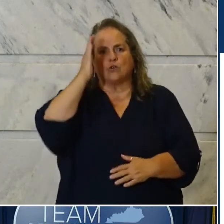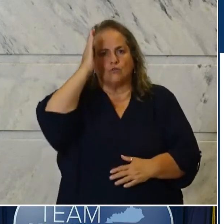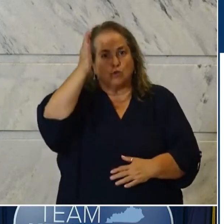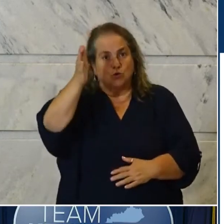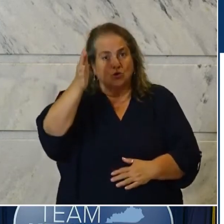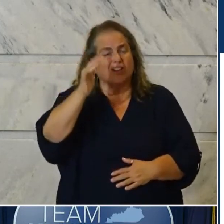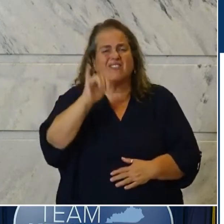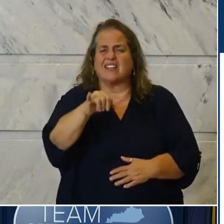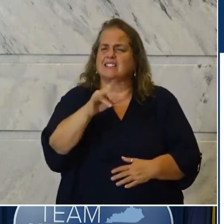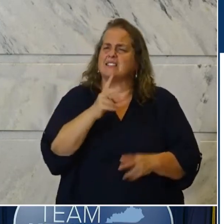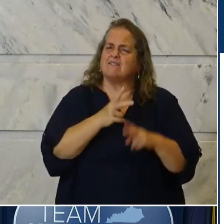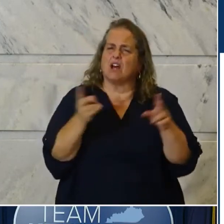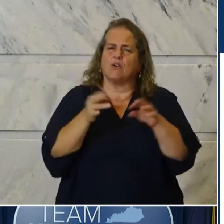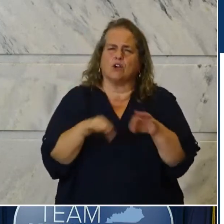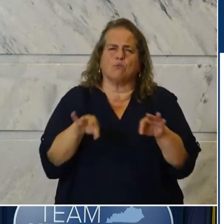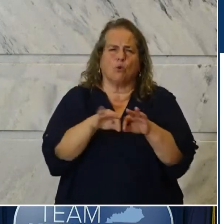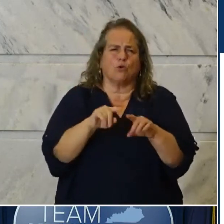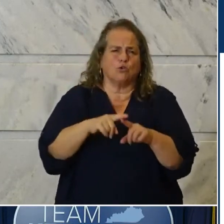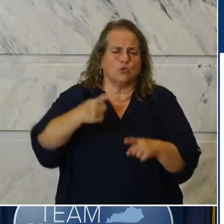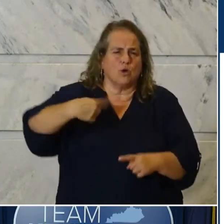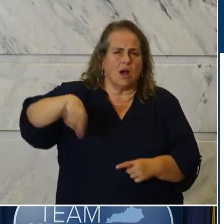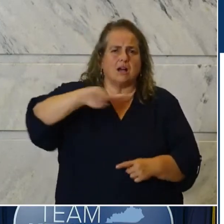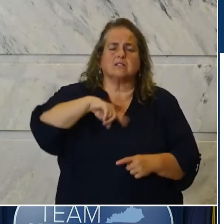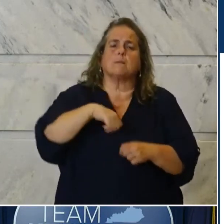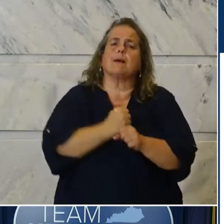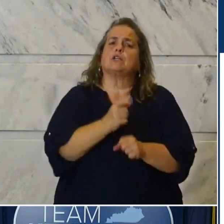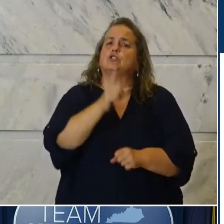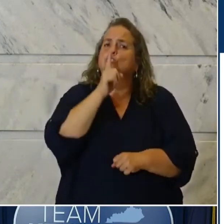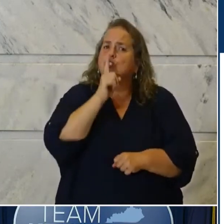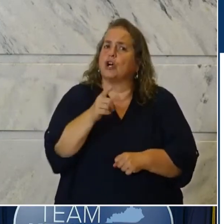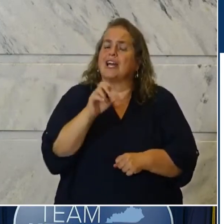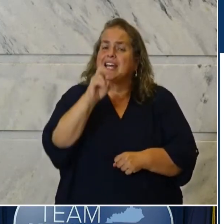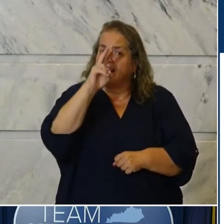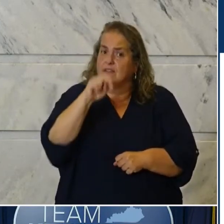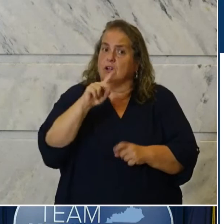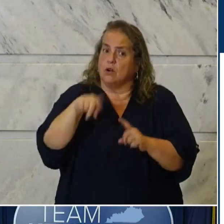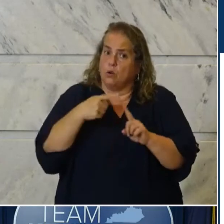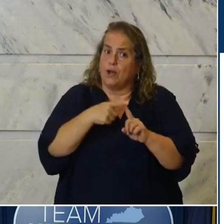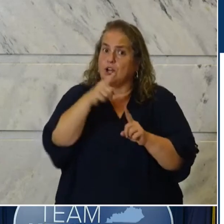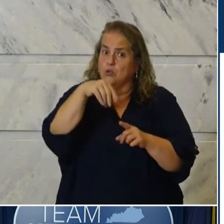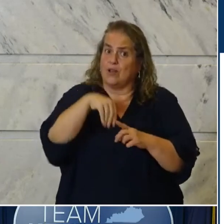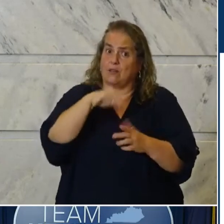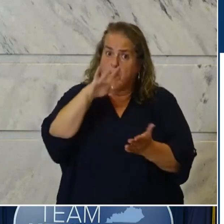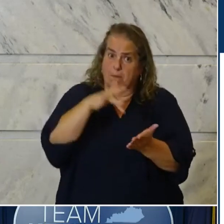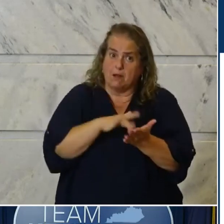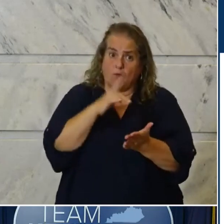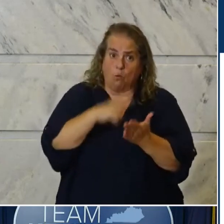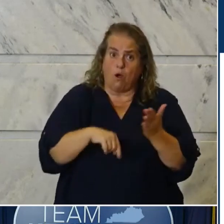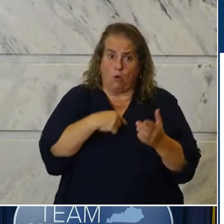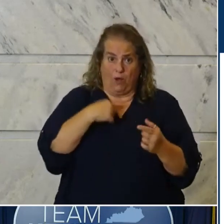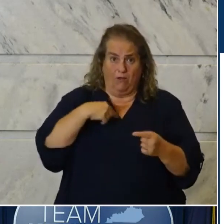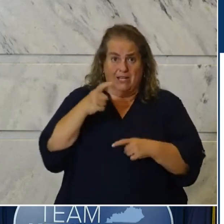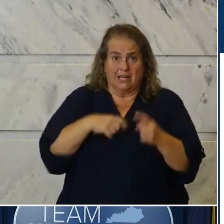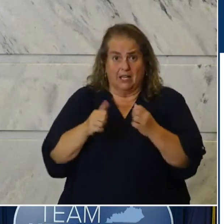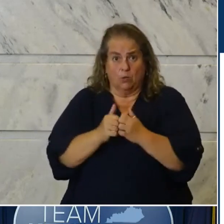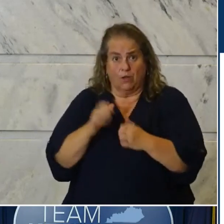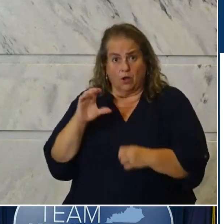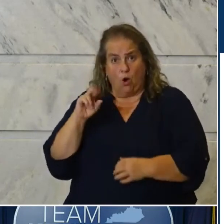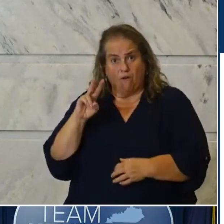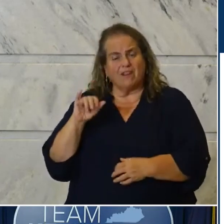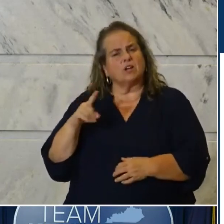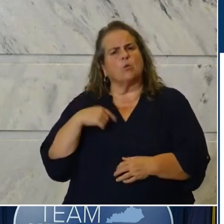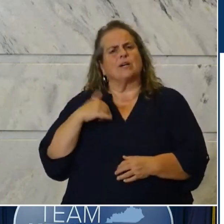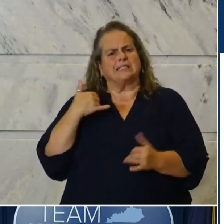us. So make sure, even when we are in the midst of what we're dealing with, that we're looking out for those around us,